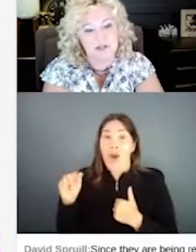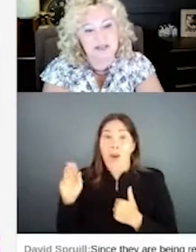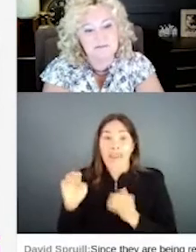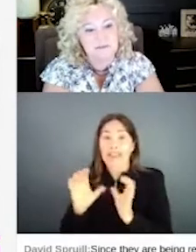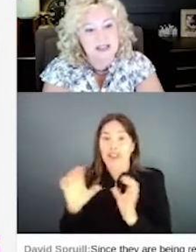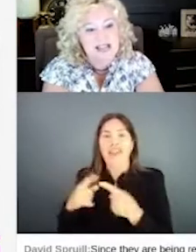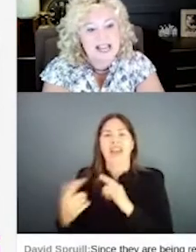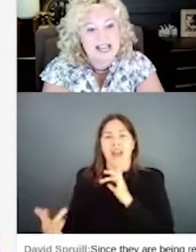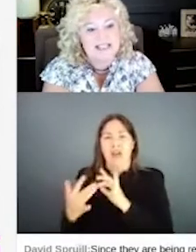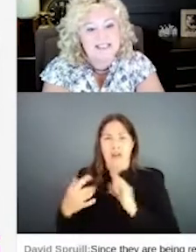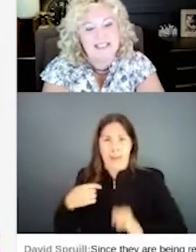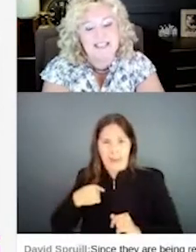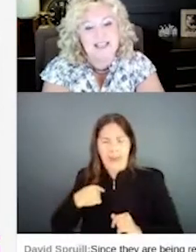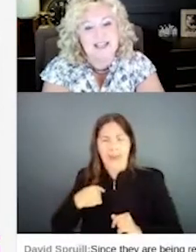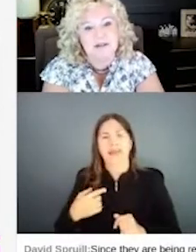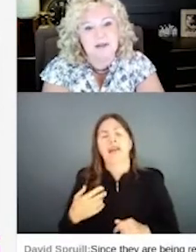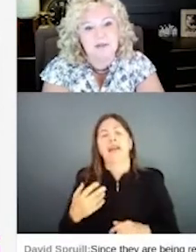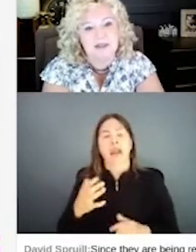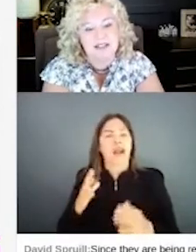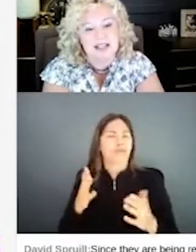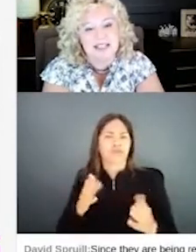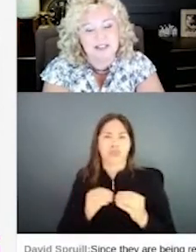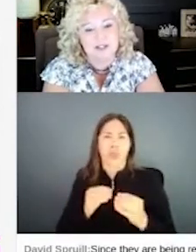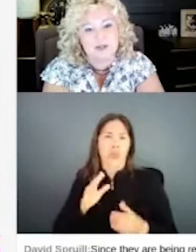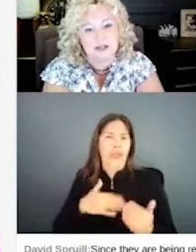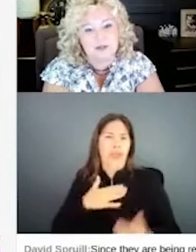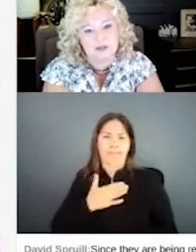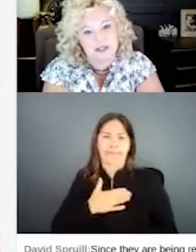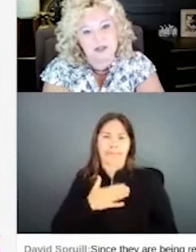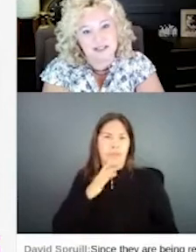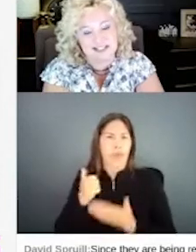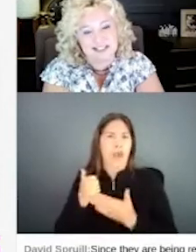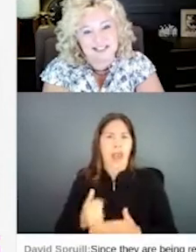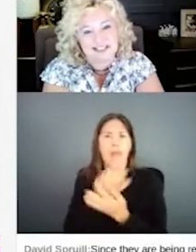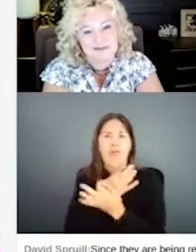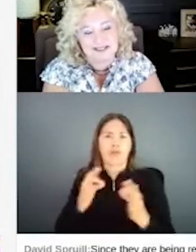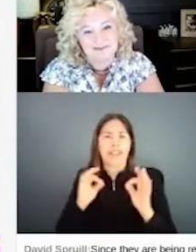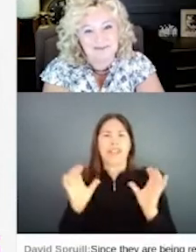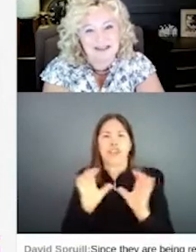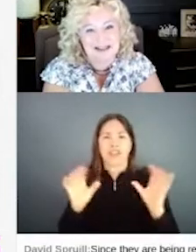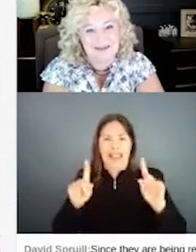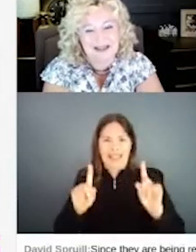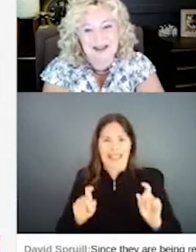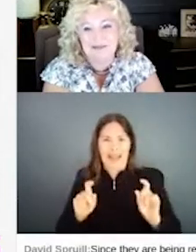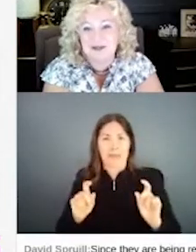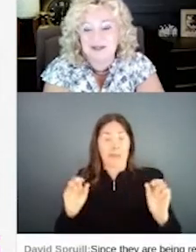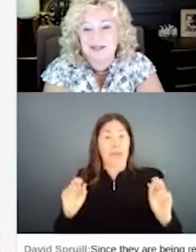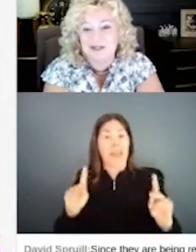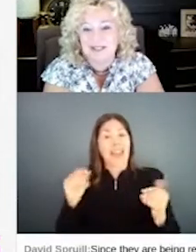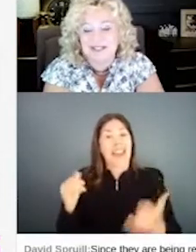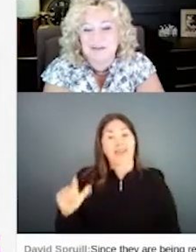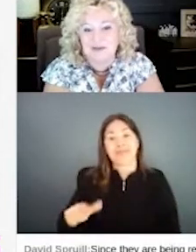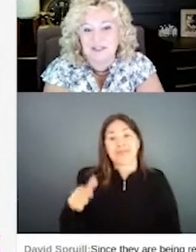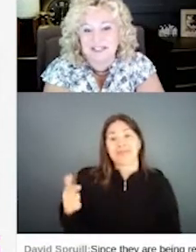me. And I'm more than glad to give you free certification exams. And with that, I'm going to go ahead and turn the